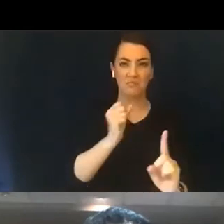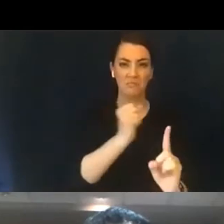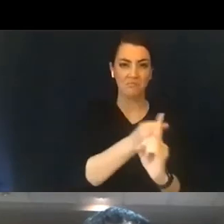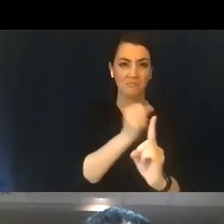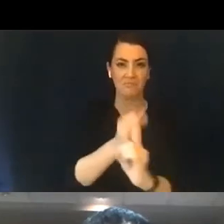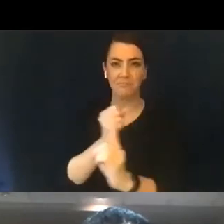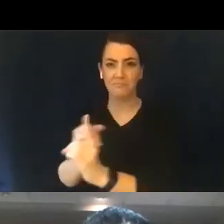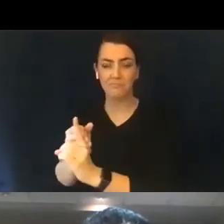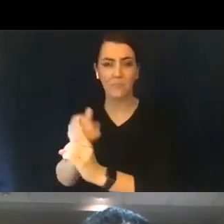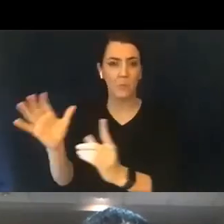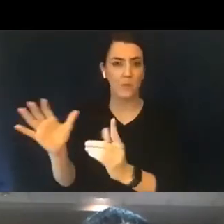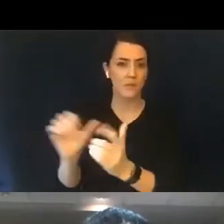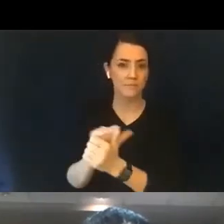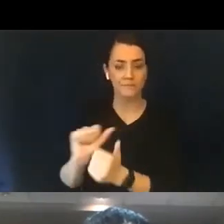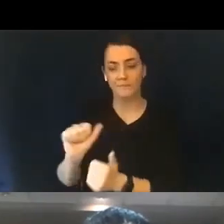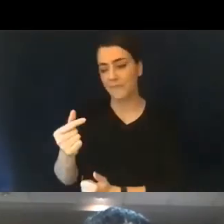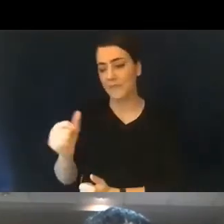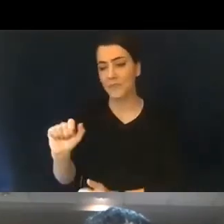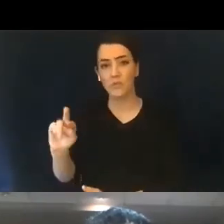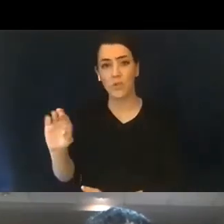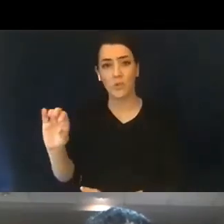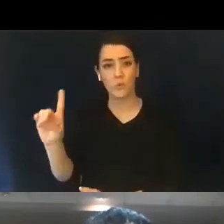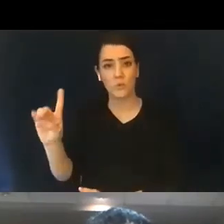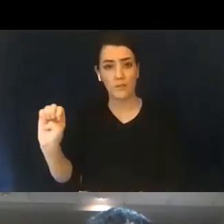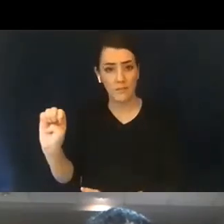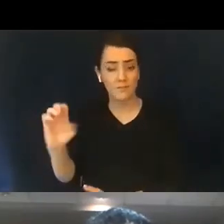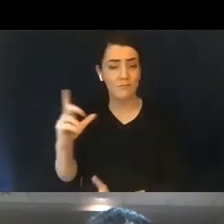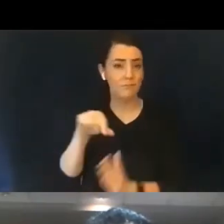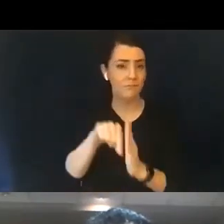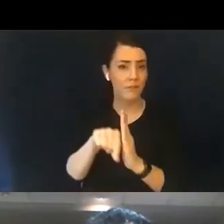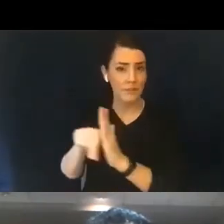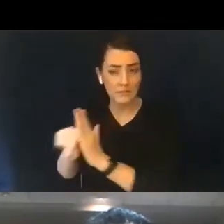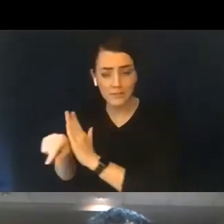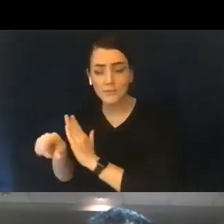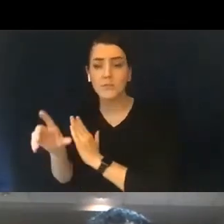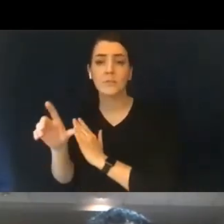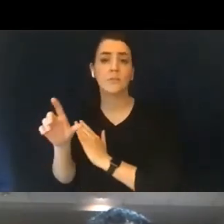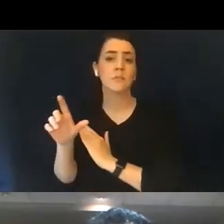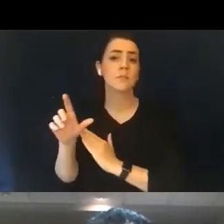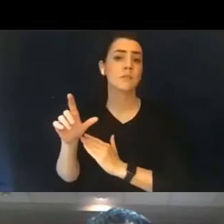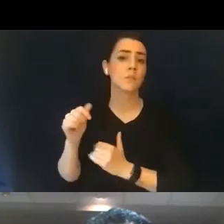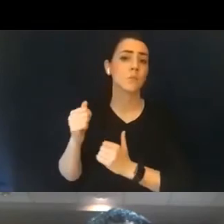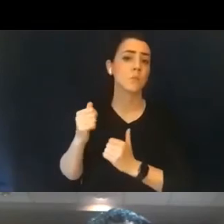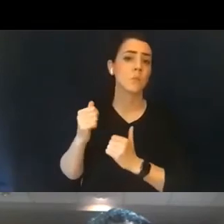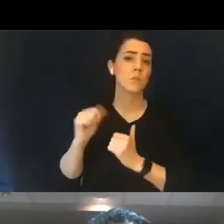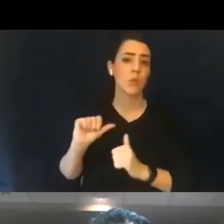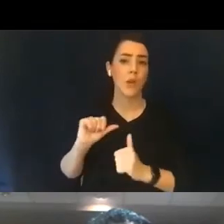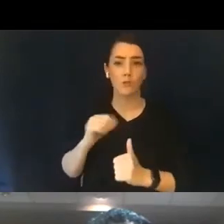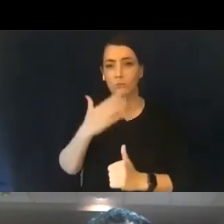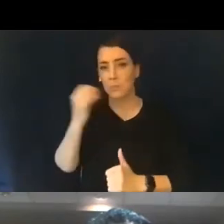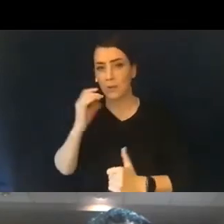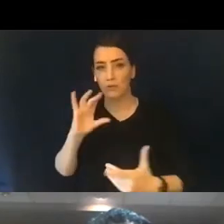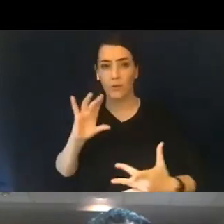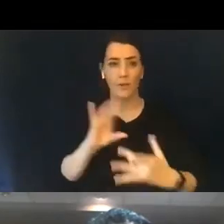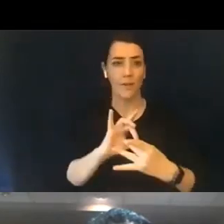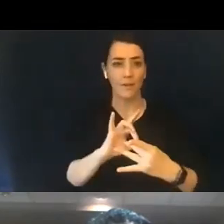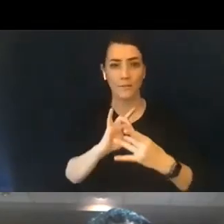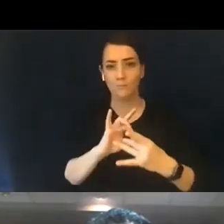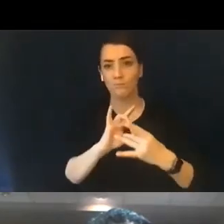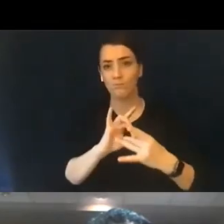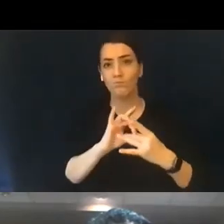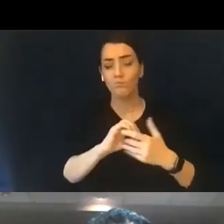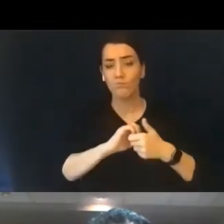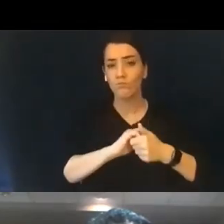project. And our project strives to connect and build better relationships between the university and the Center for Holocaust and